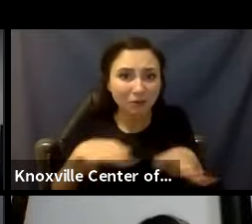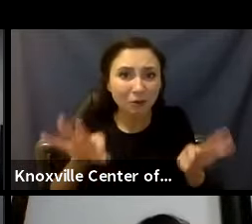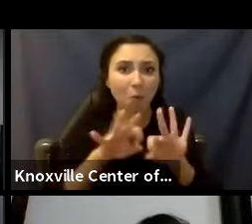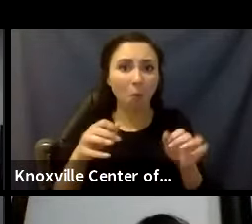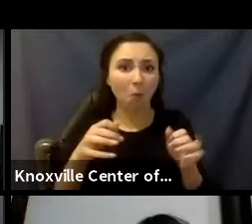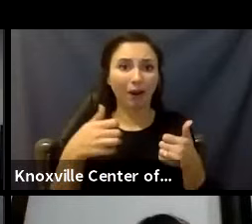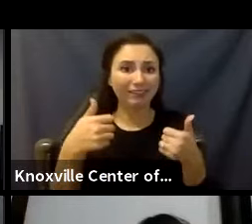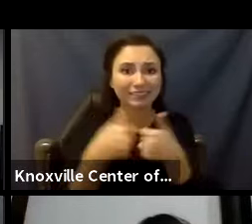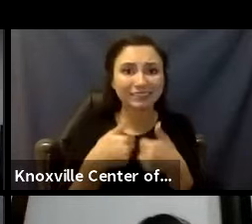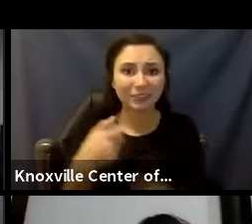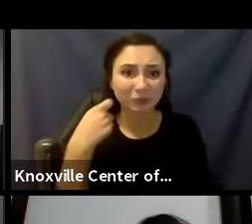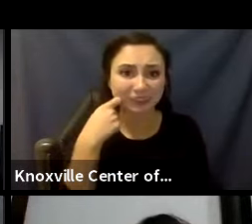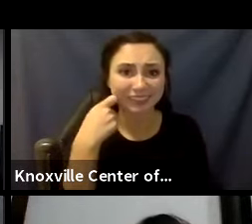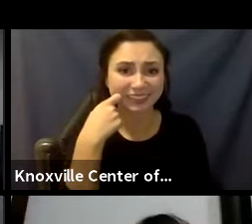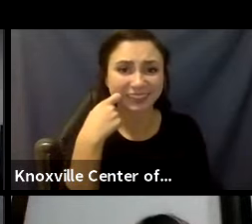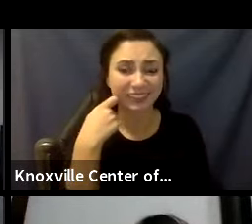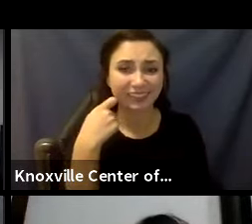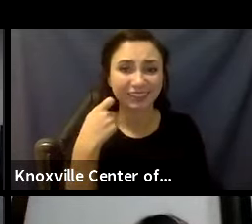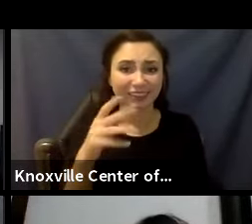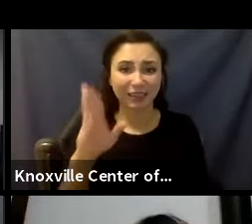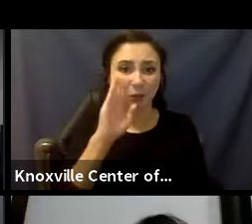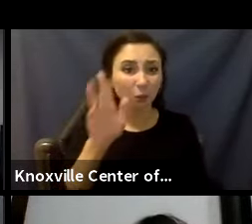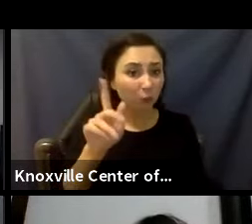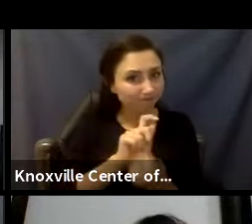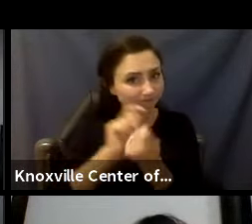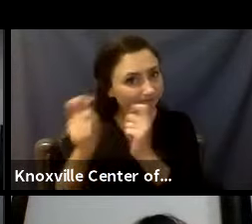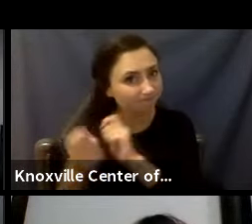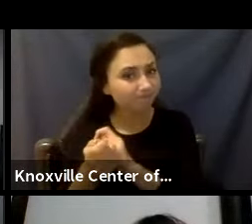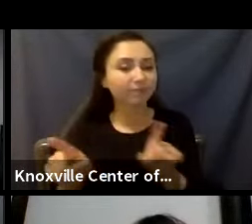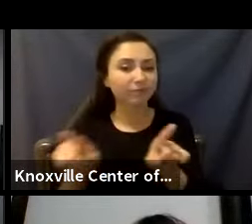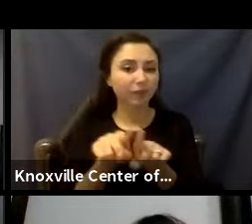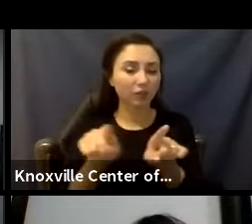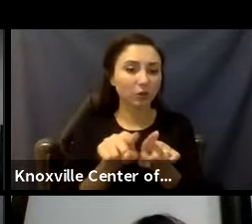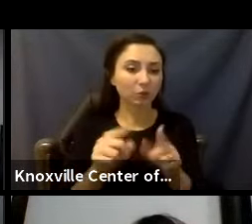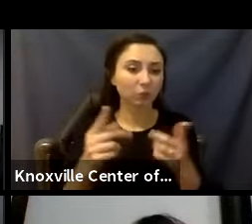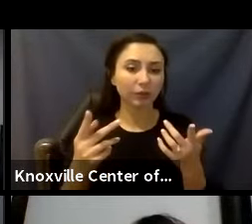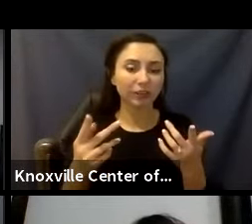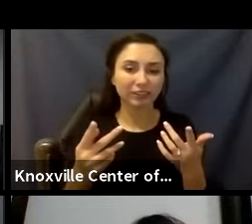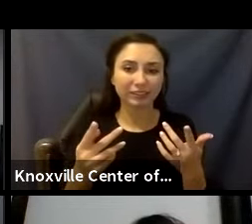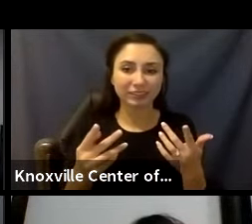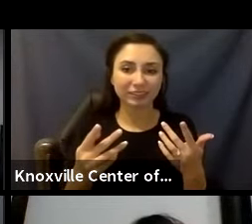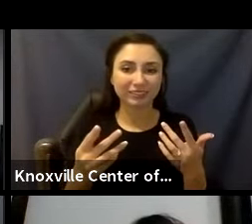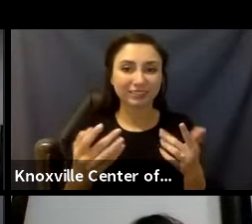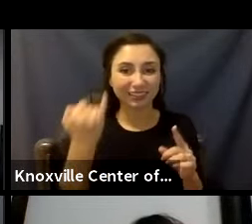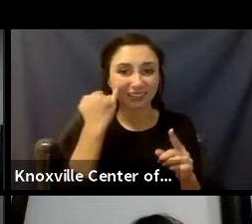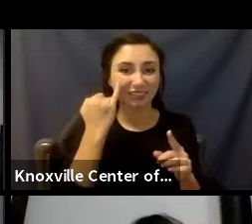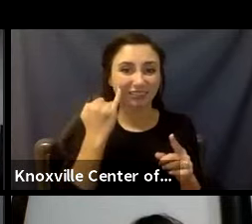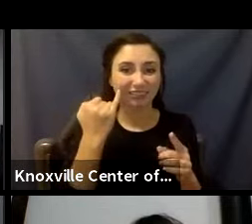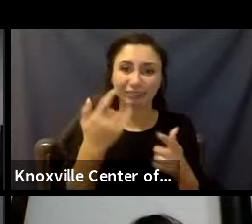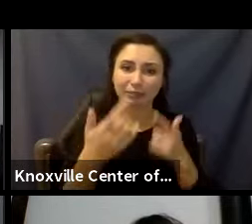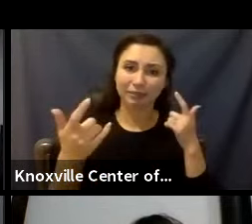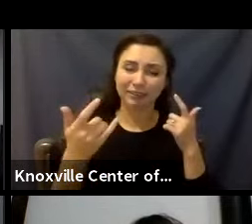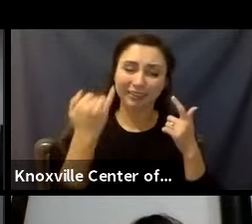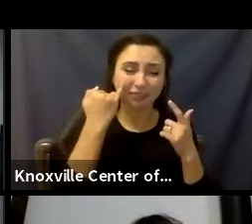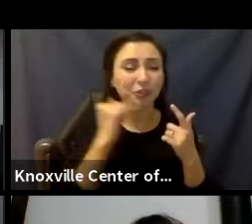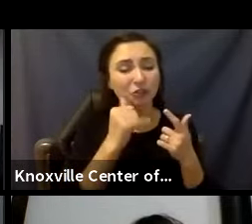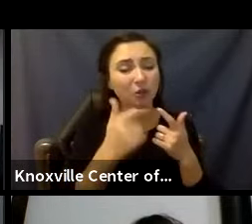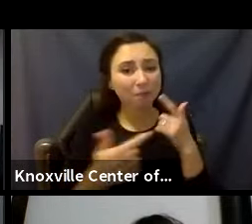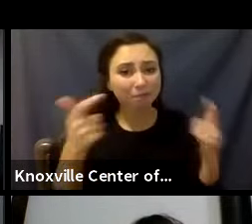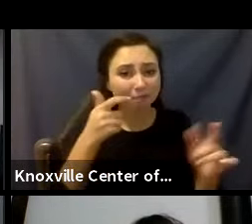game very recently that would have made a huge difference as well. So if there's not a huge impact in terms